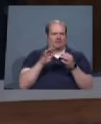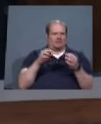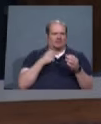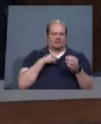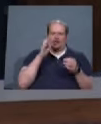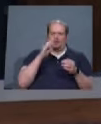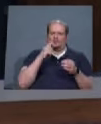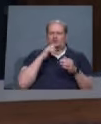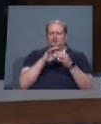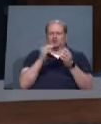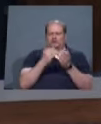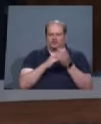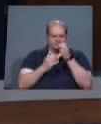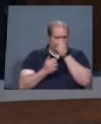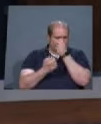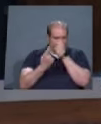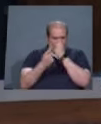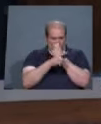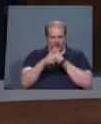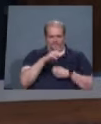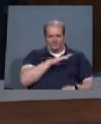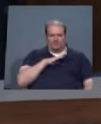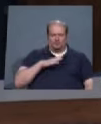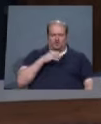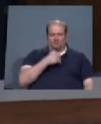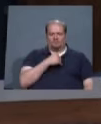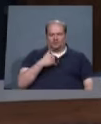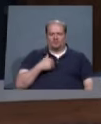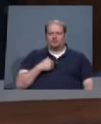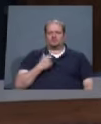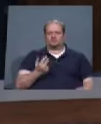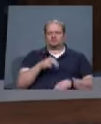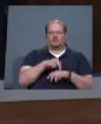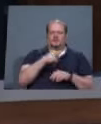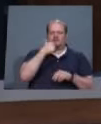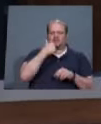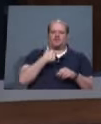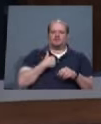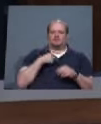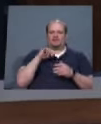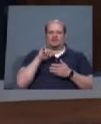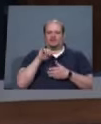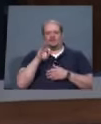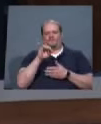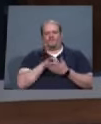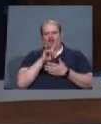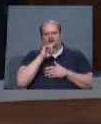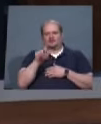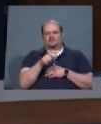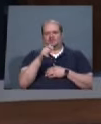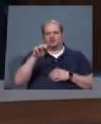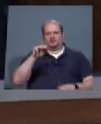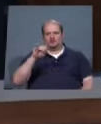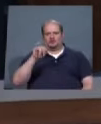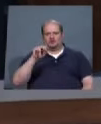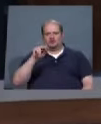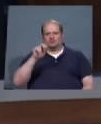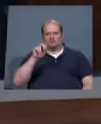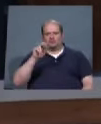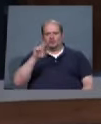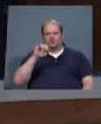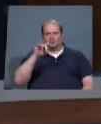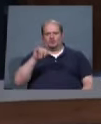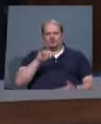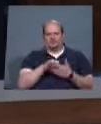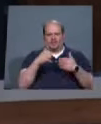I'm gonna say it again, one of you board members to step and tell me if there is another minority that owns a charter